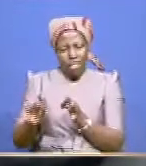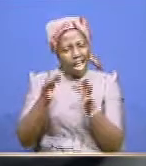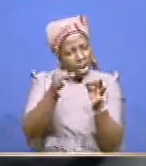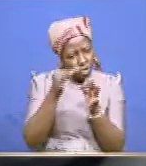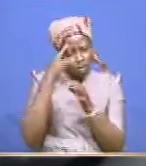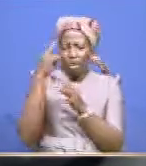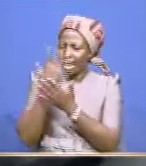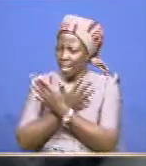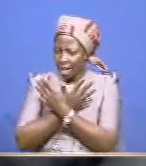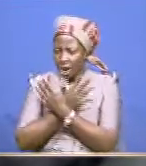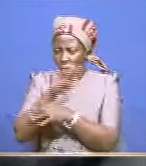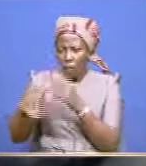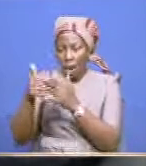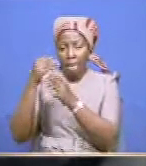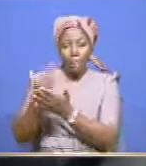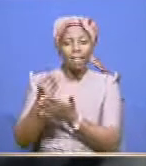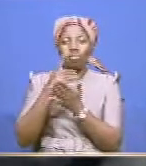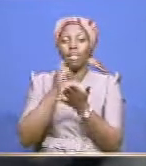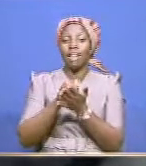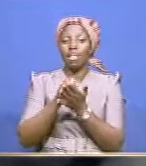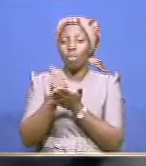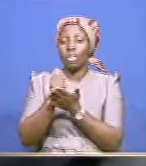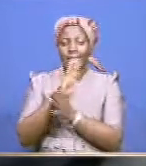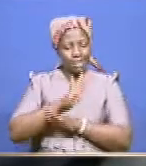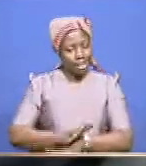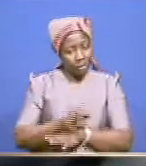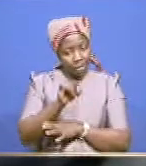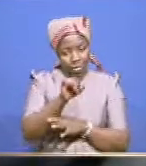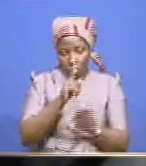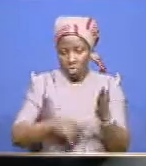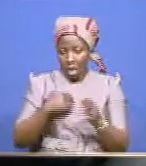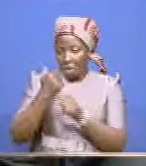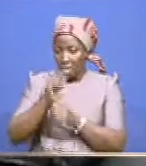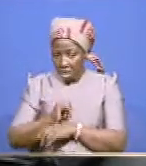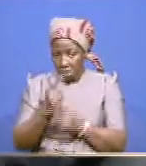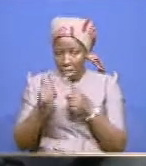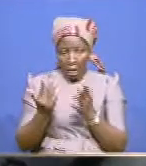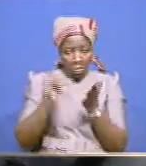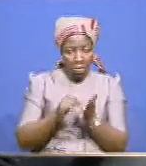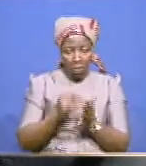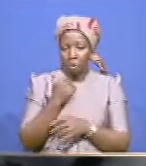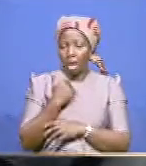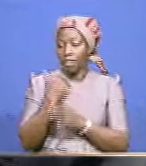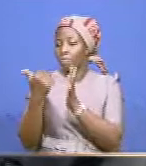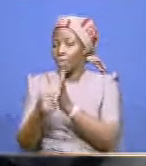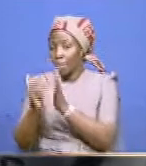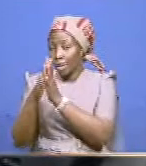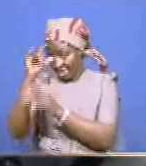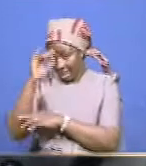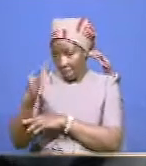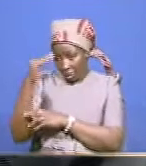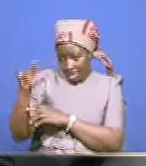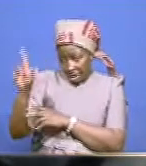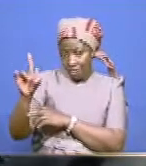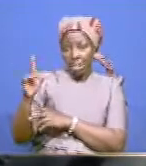shilling, so that the auditor is satisfied. And that is what you've done. But again, we have bore it to the governor, because the governor on several occasions